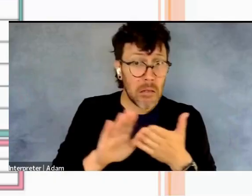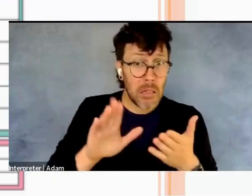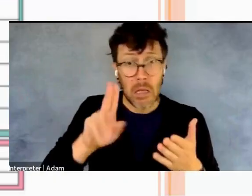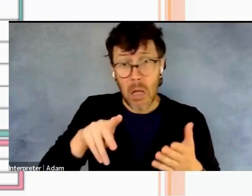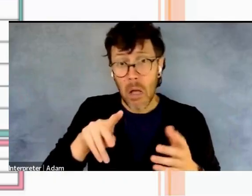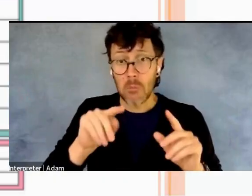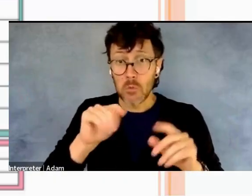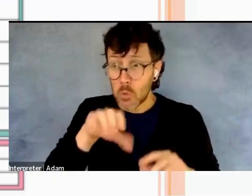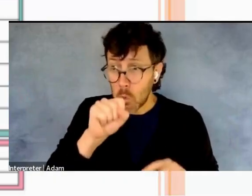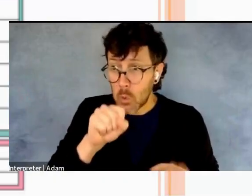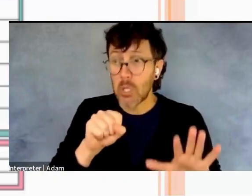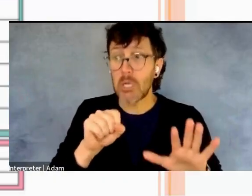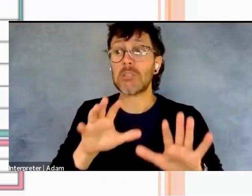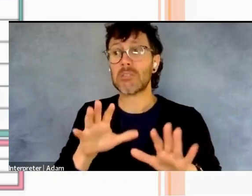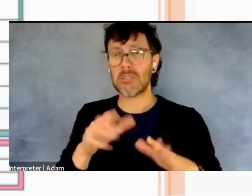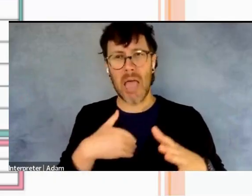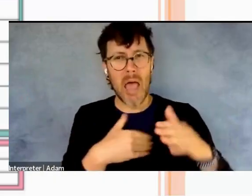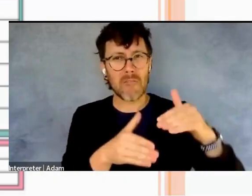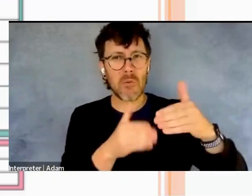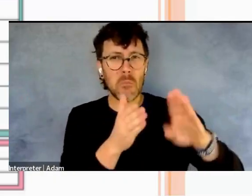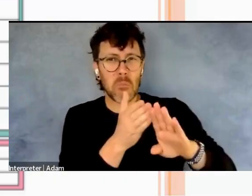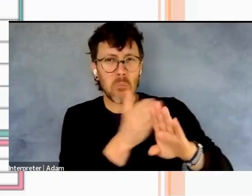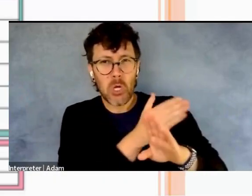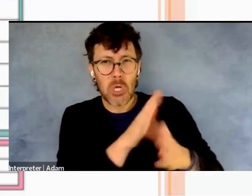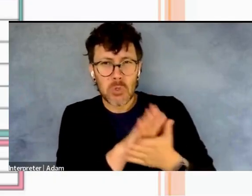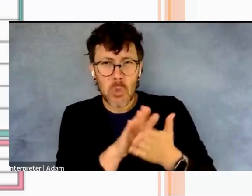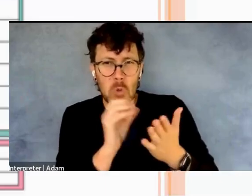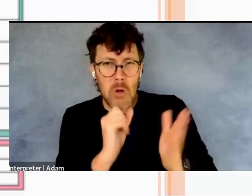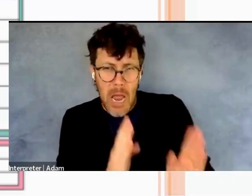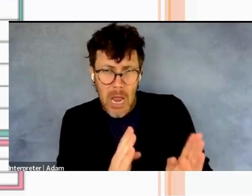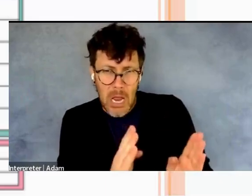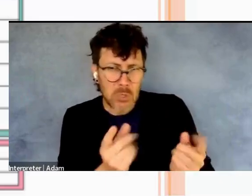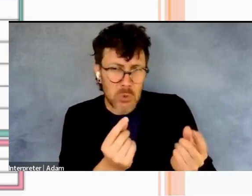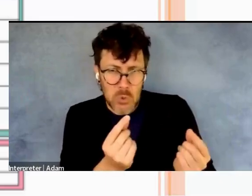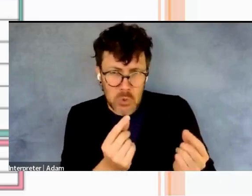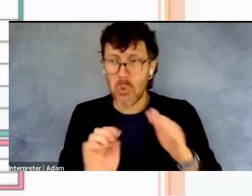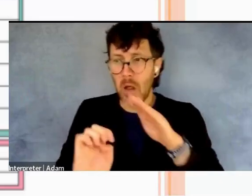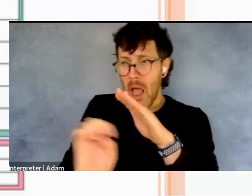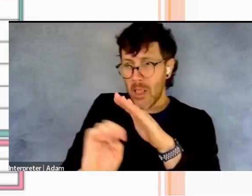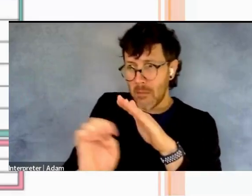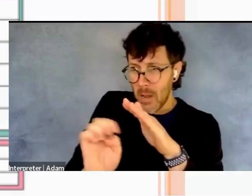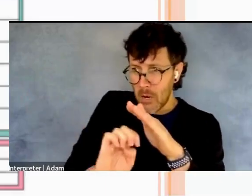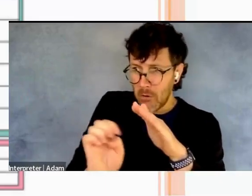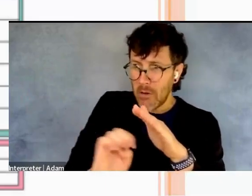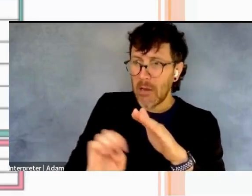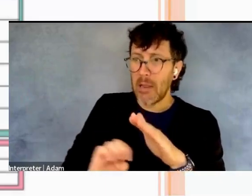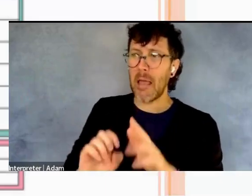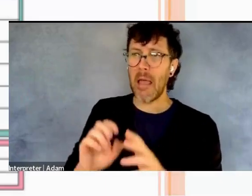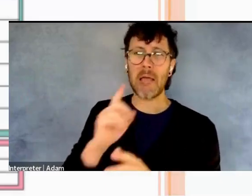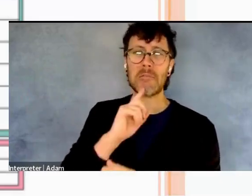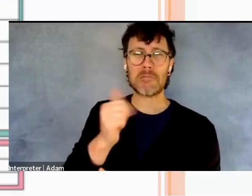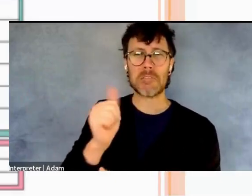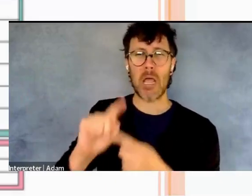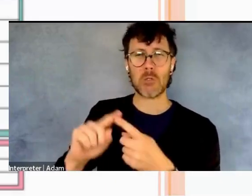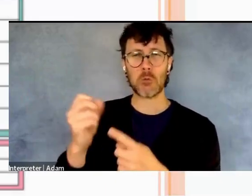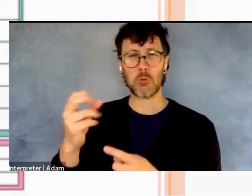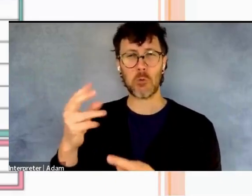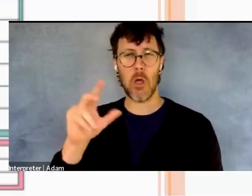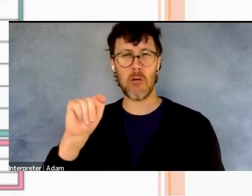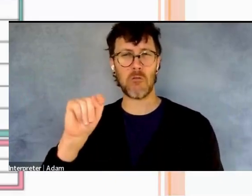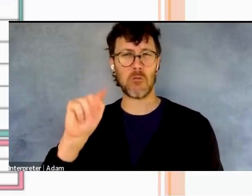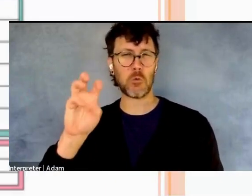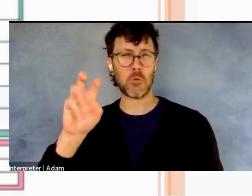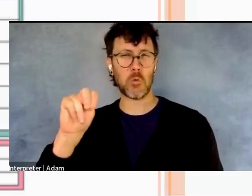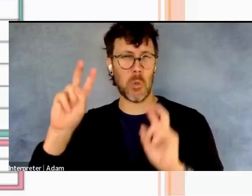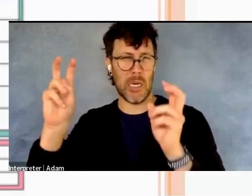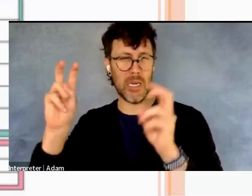could do, elementary, 10 to 12, the tween years, and then teenage and